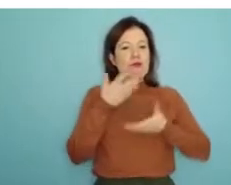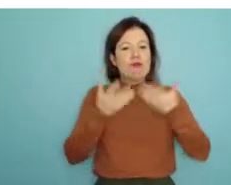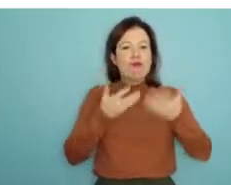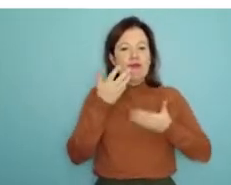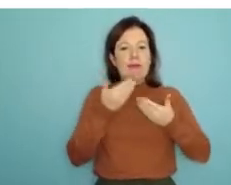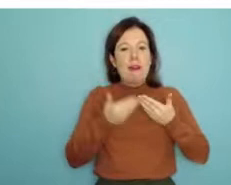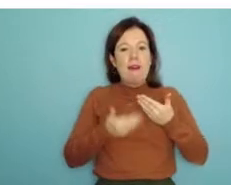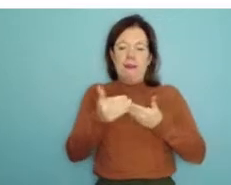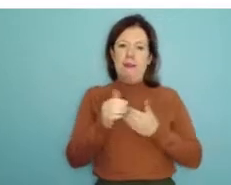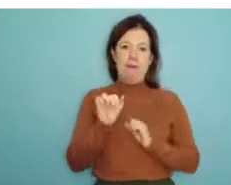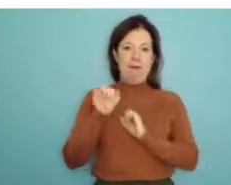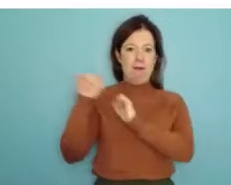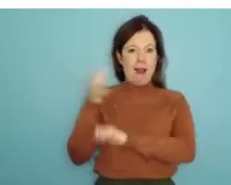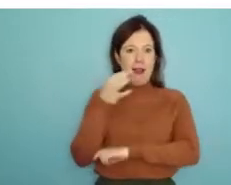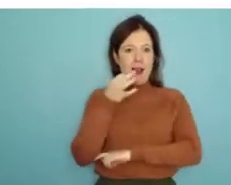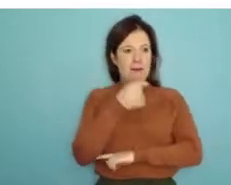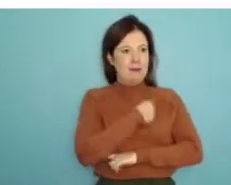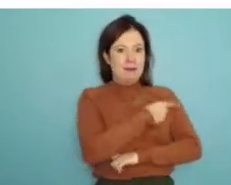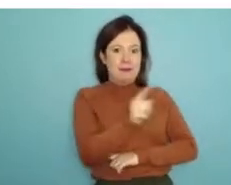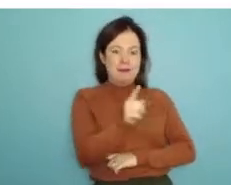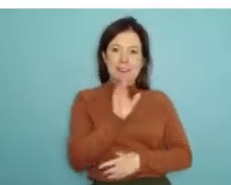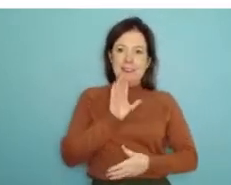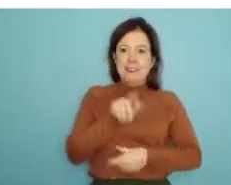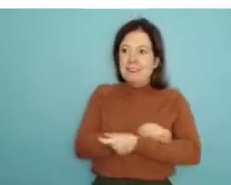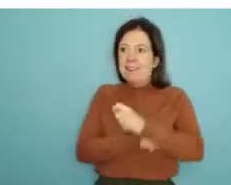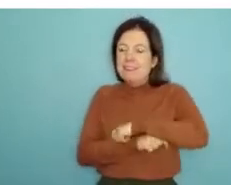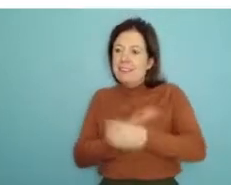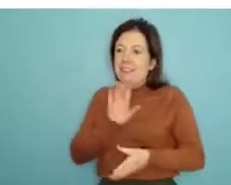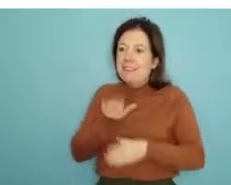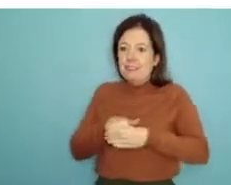action about our opportunities to use our core skills